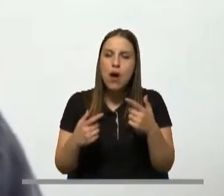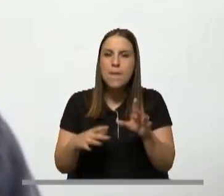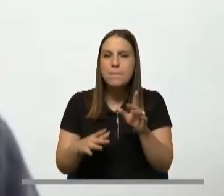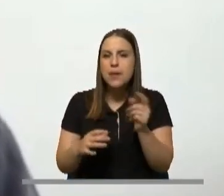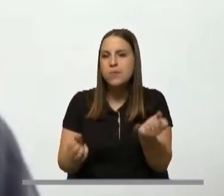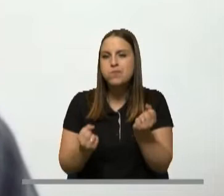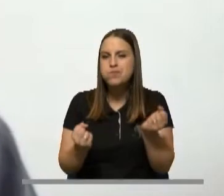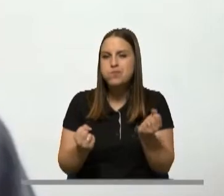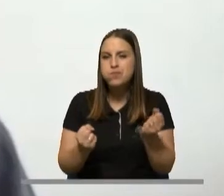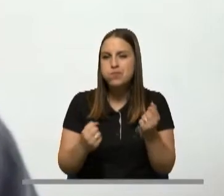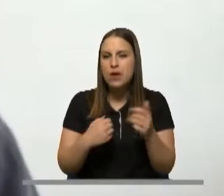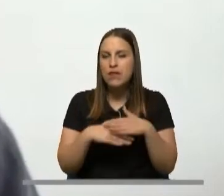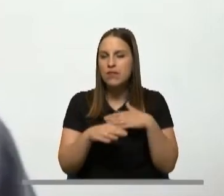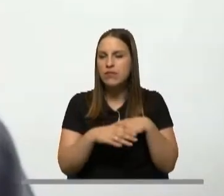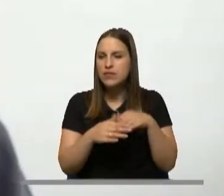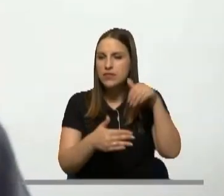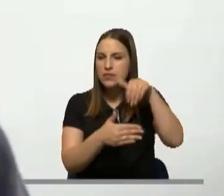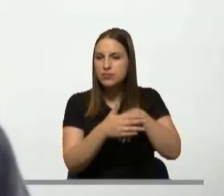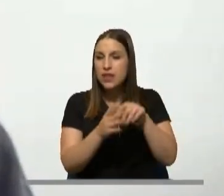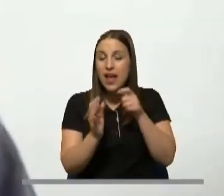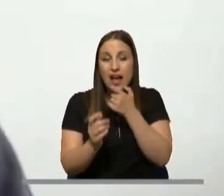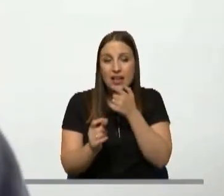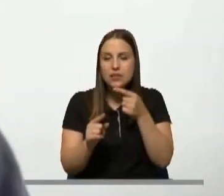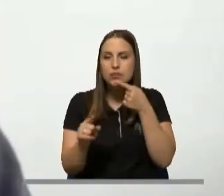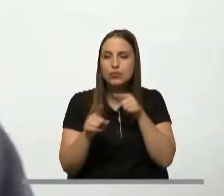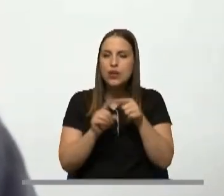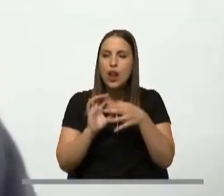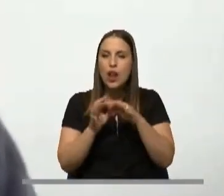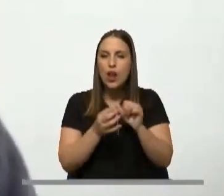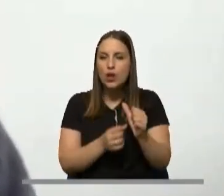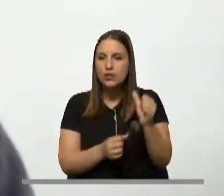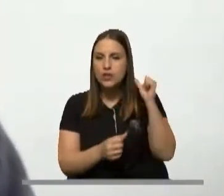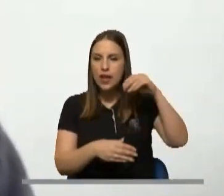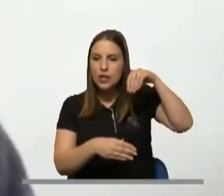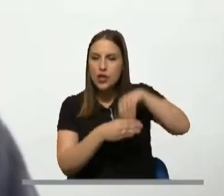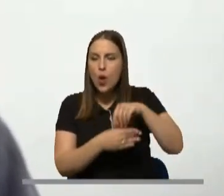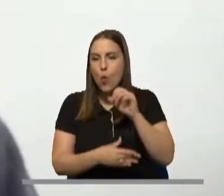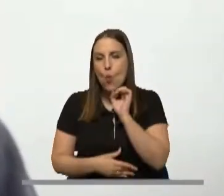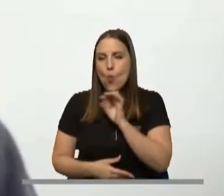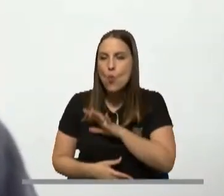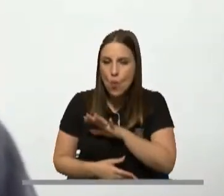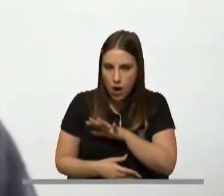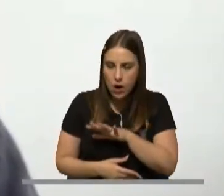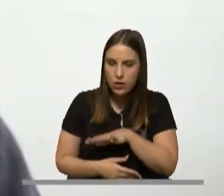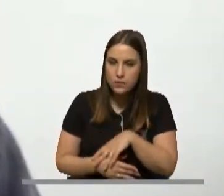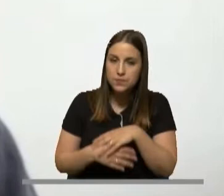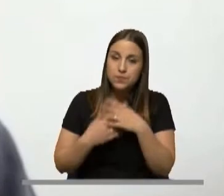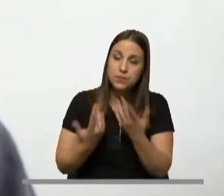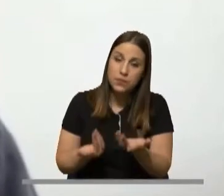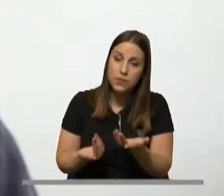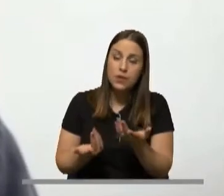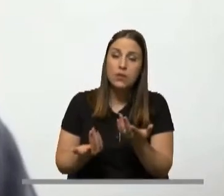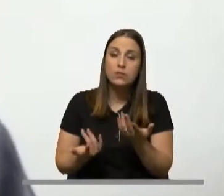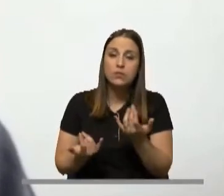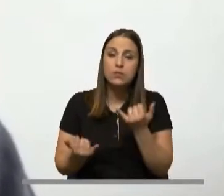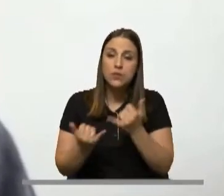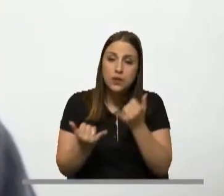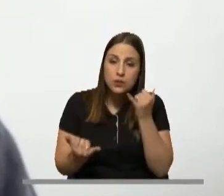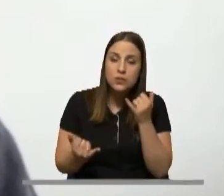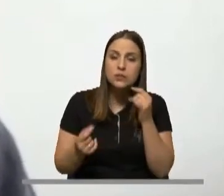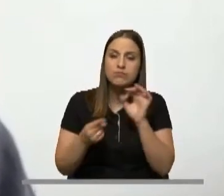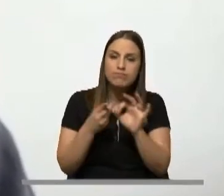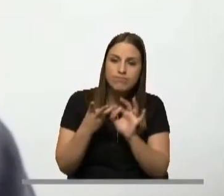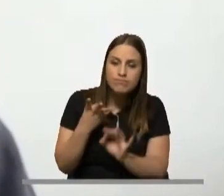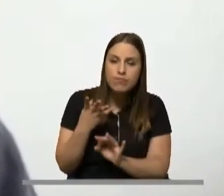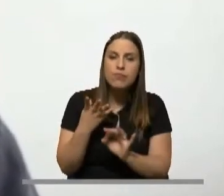established without asserting a political logic whose legitimacy ultimately rests on